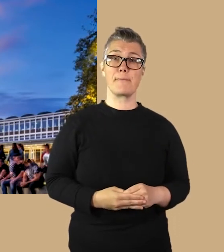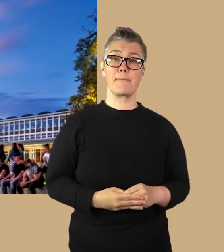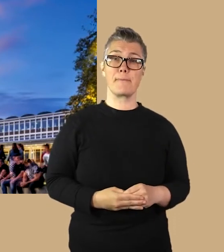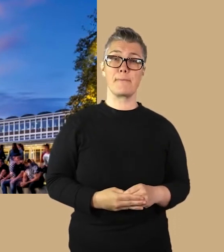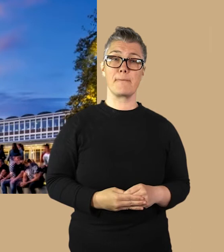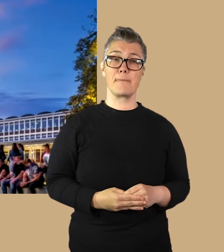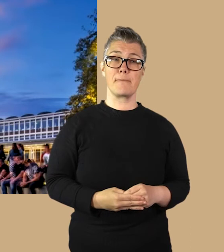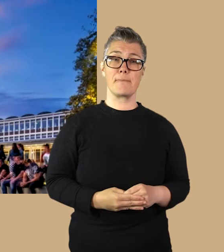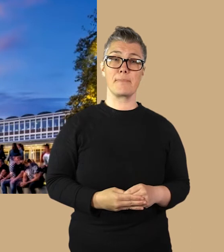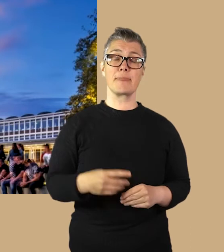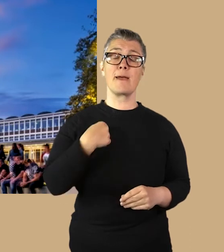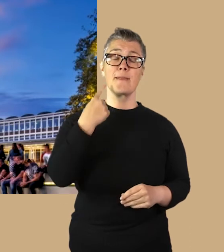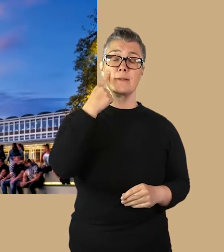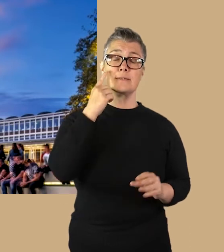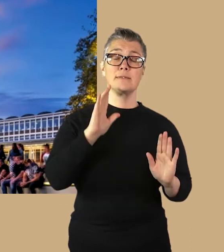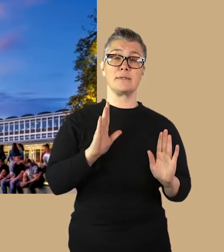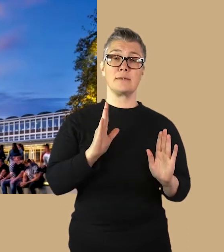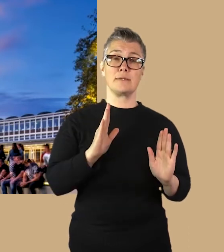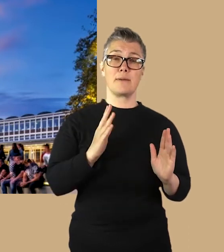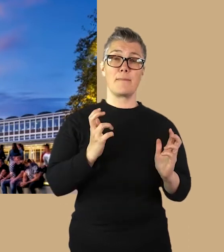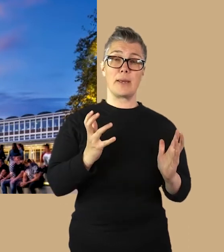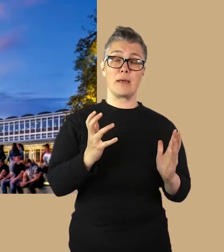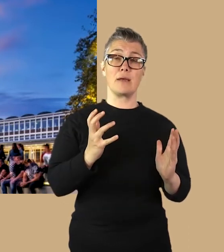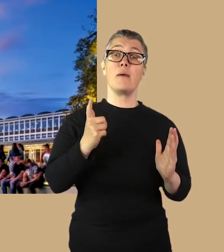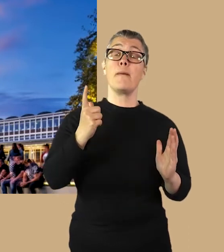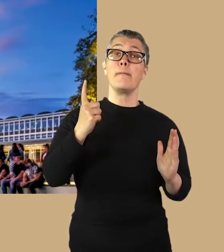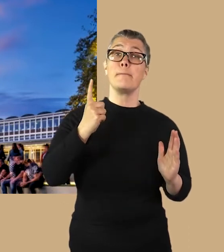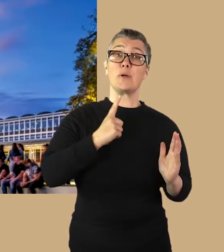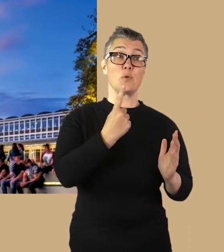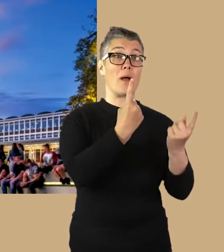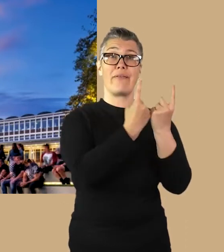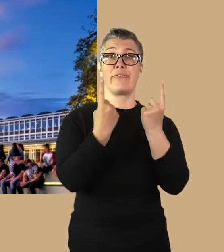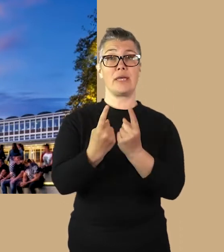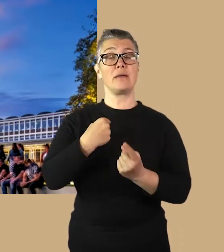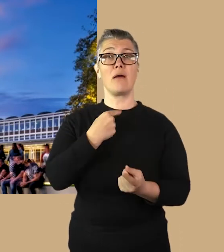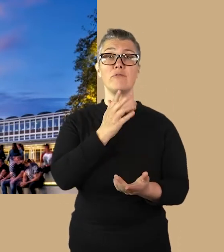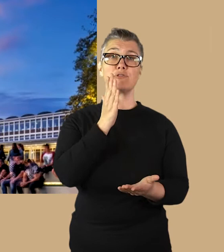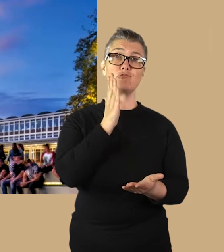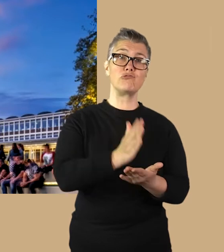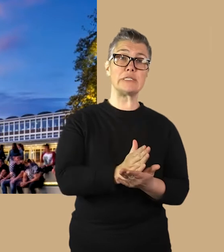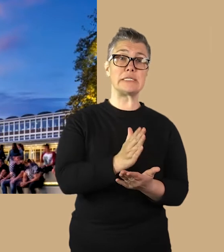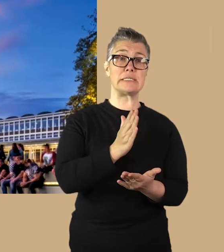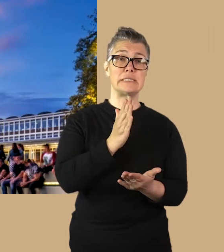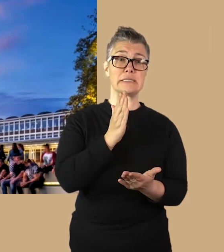I think many of, because one of the things that I have really